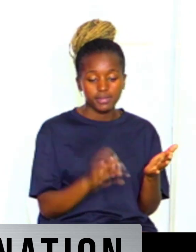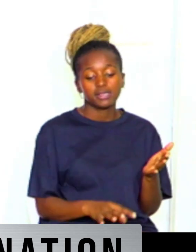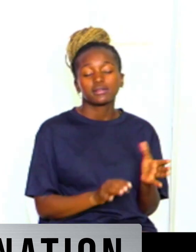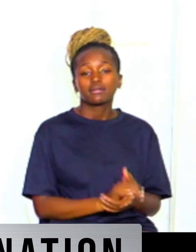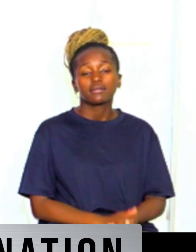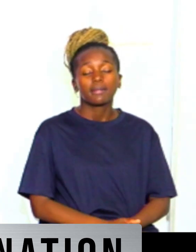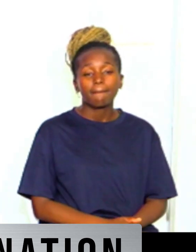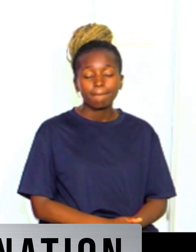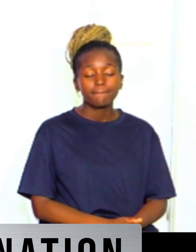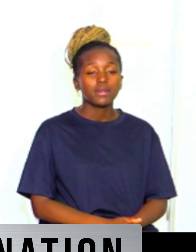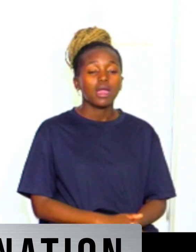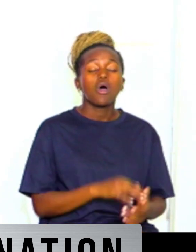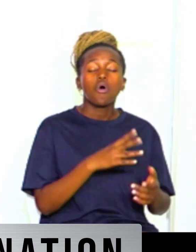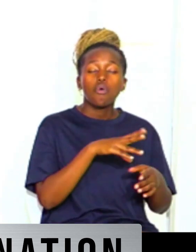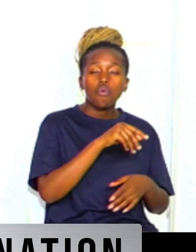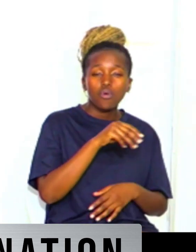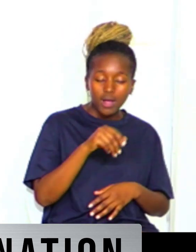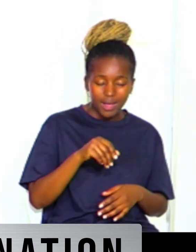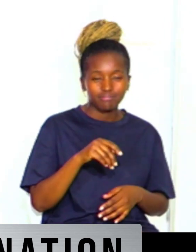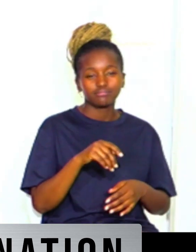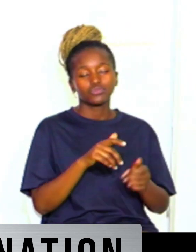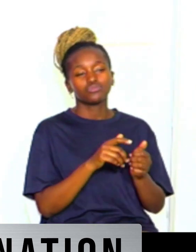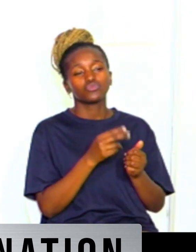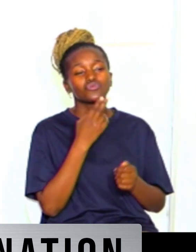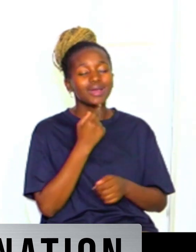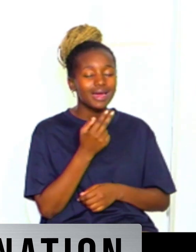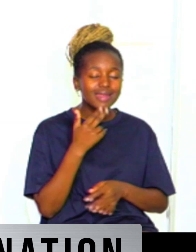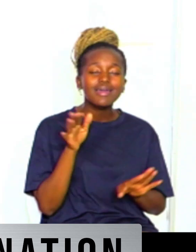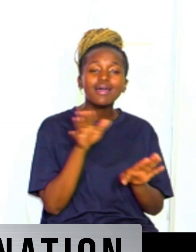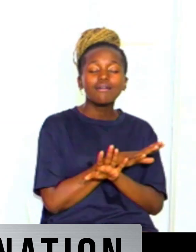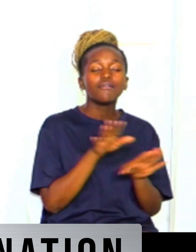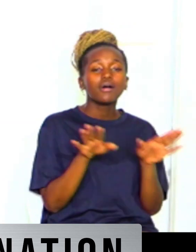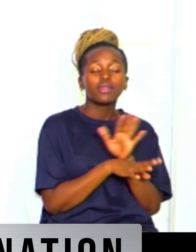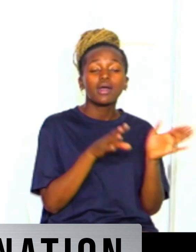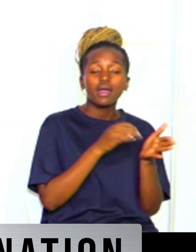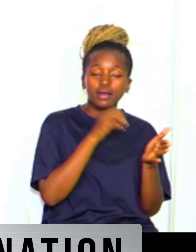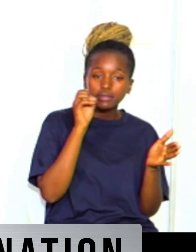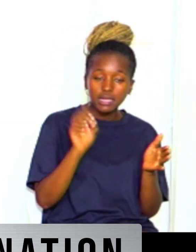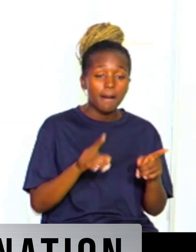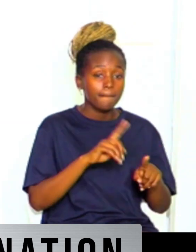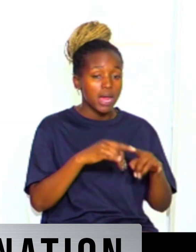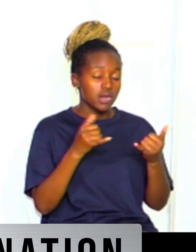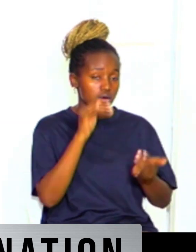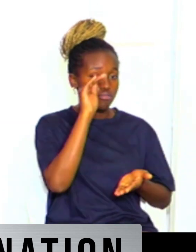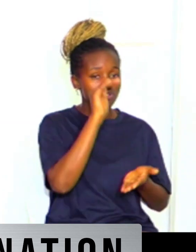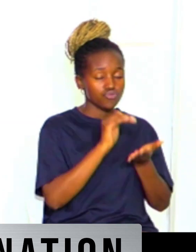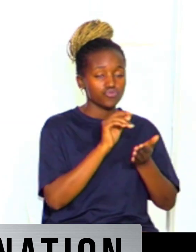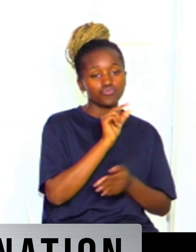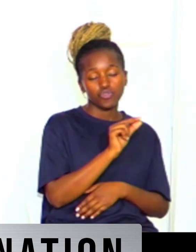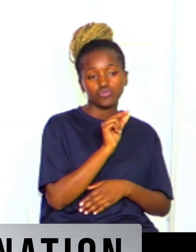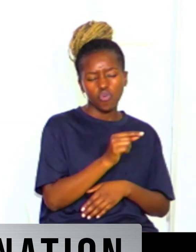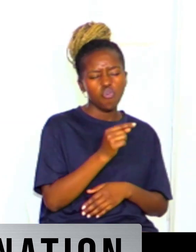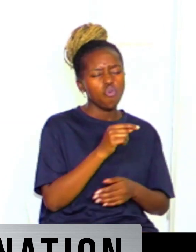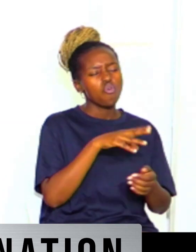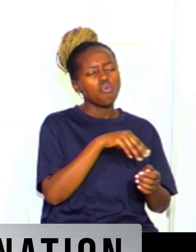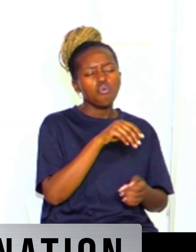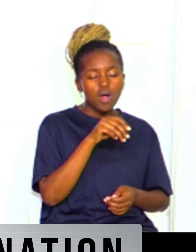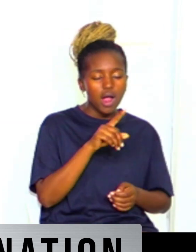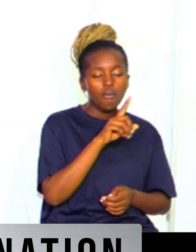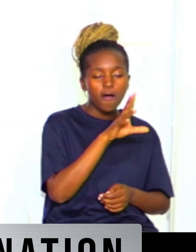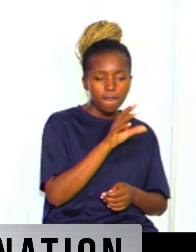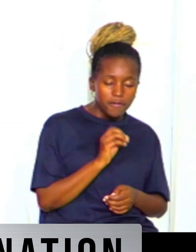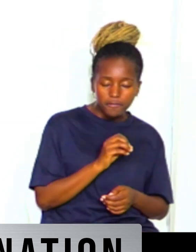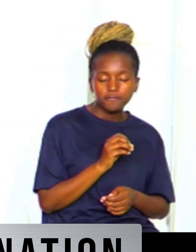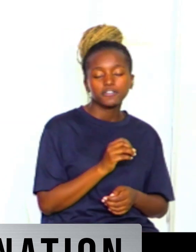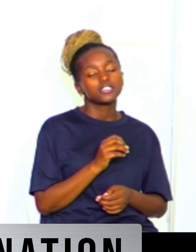Ukiona skari ilikuwa so mbili. But sasa ukienda kwa duka skari it's 150, unga unapata ni 150, 180.